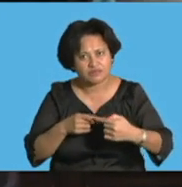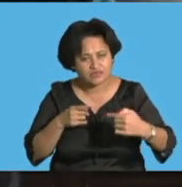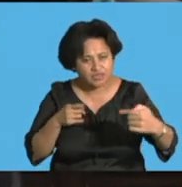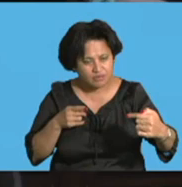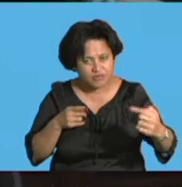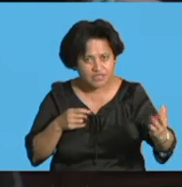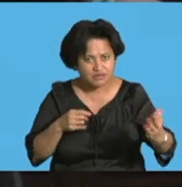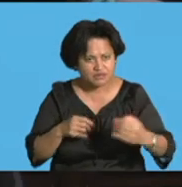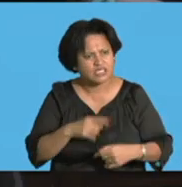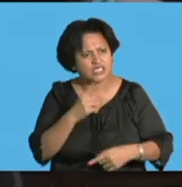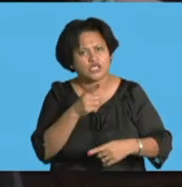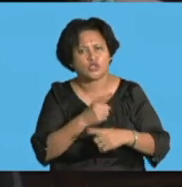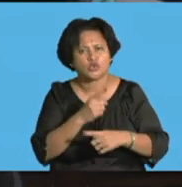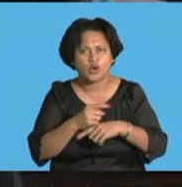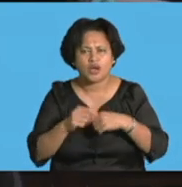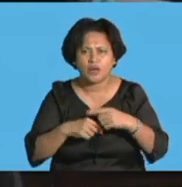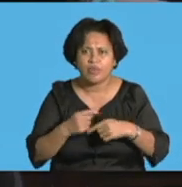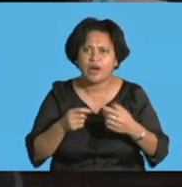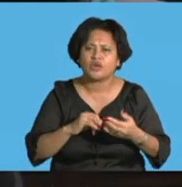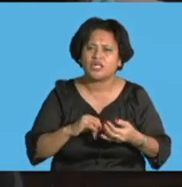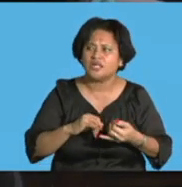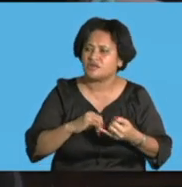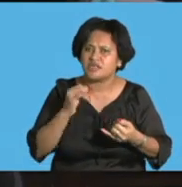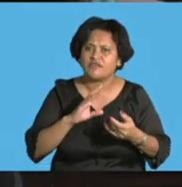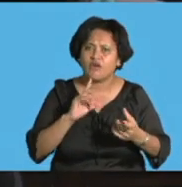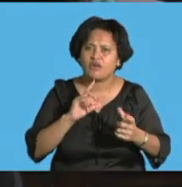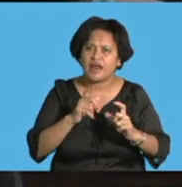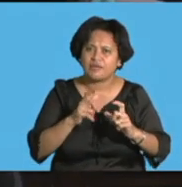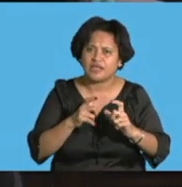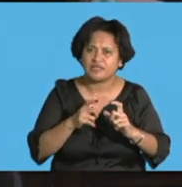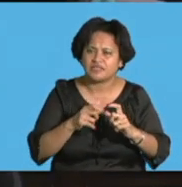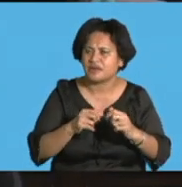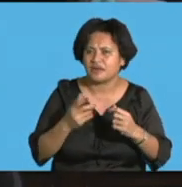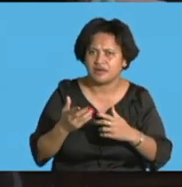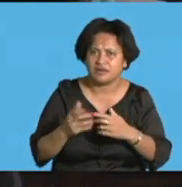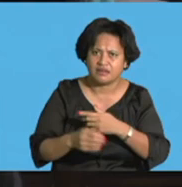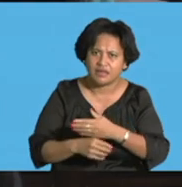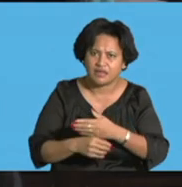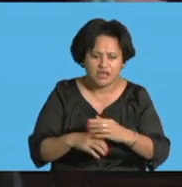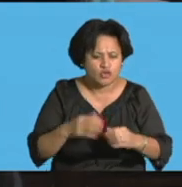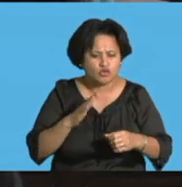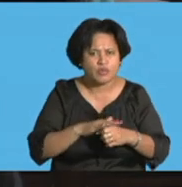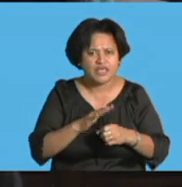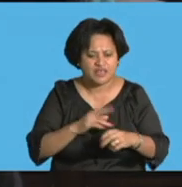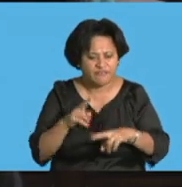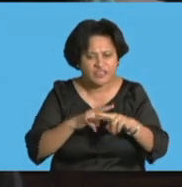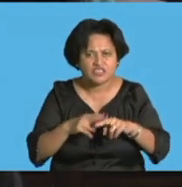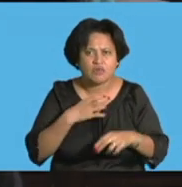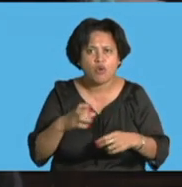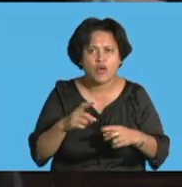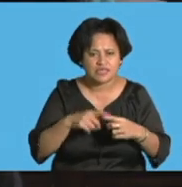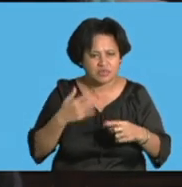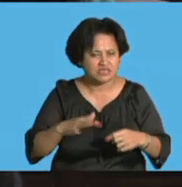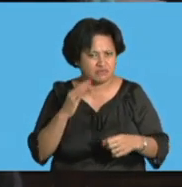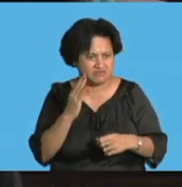was ECAL increasing or making the Fiji destination more expensive. But let me come